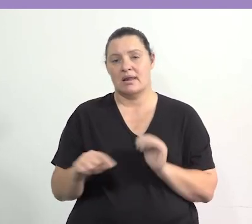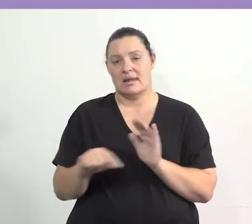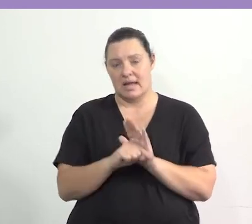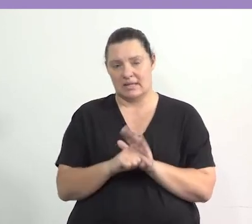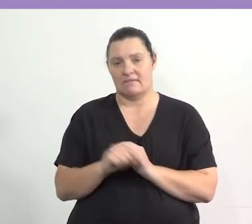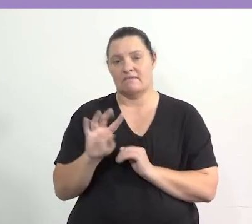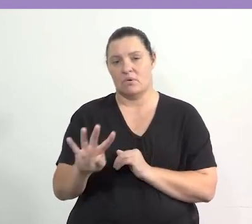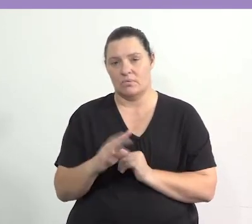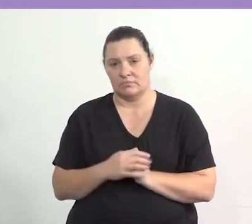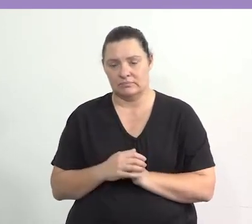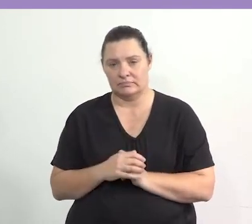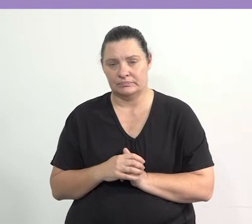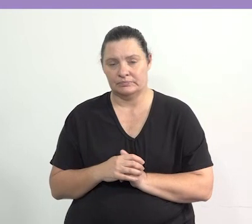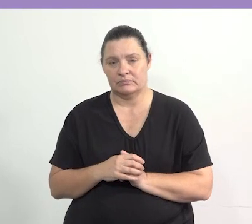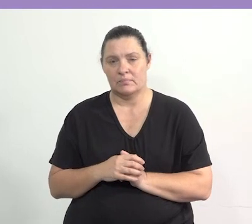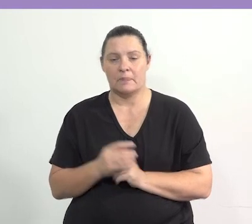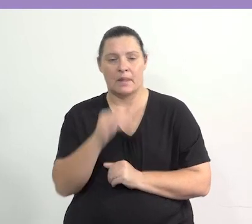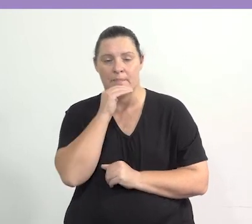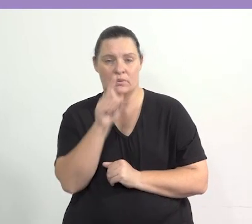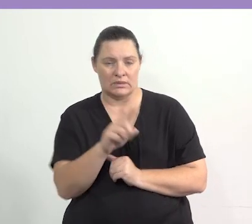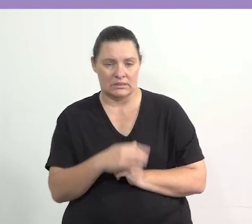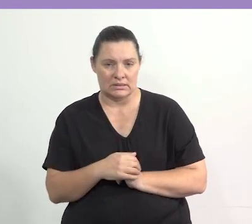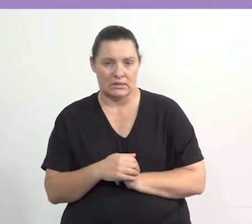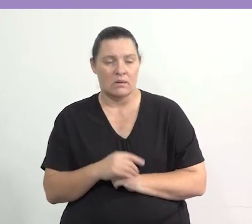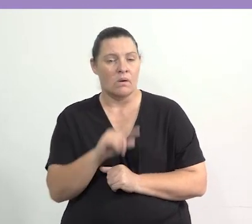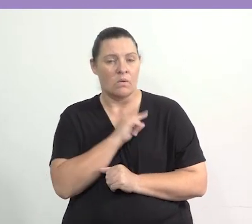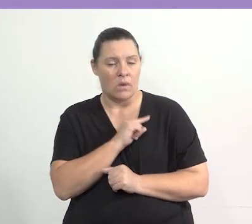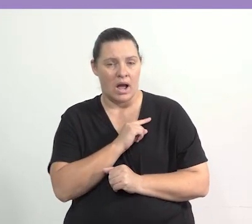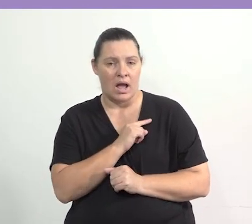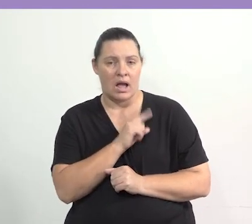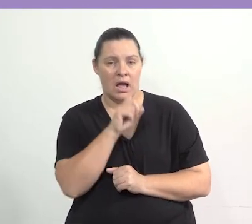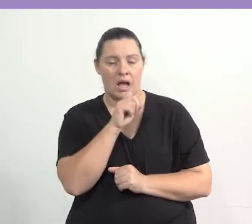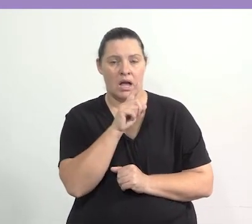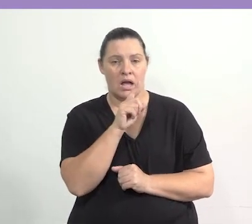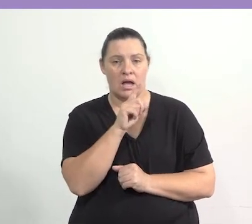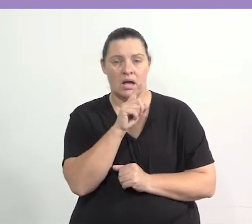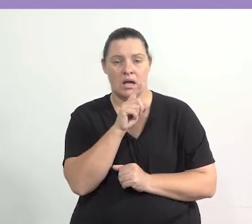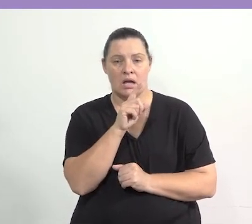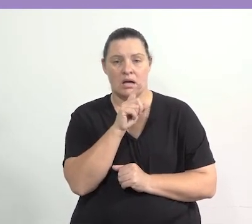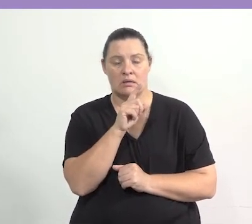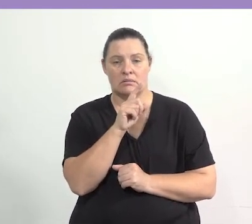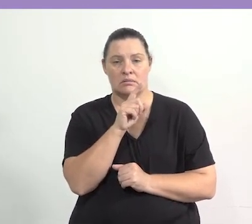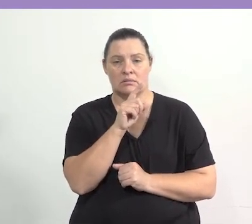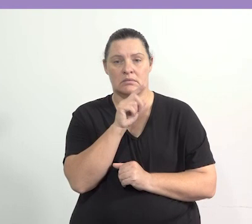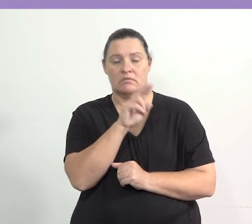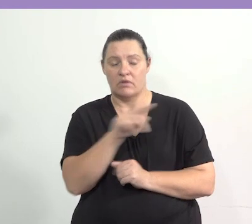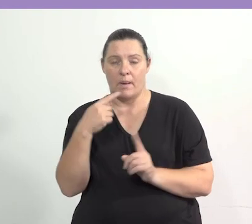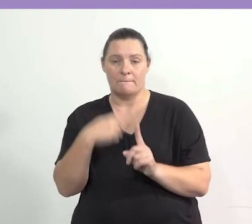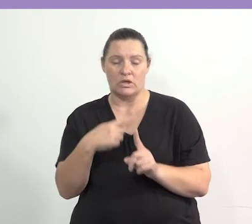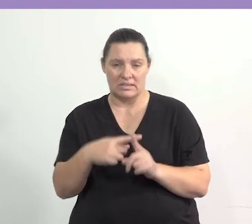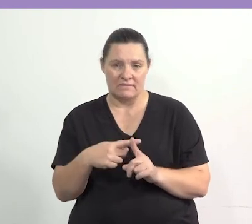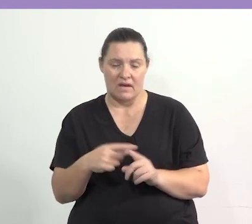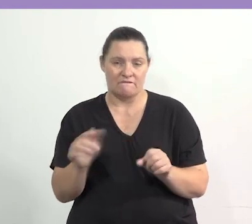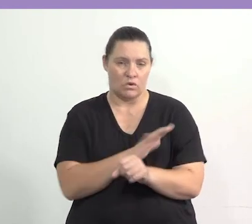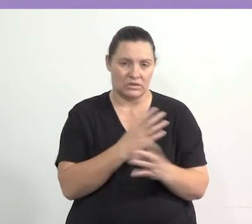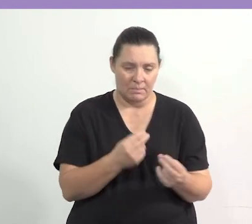a negative 4. So what does this mean? Because a square number is produced from a positive integer